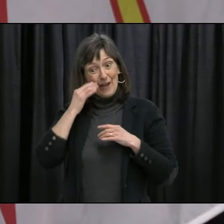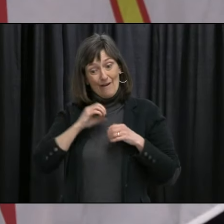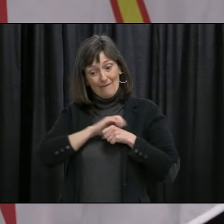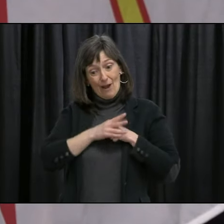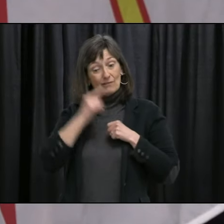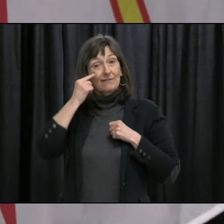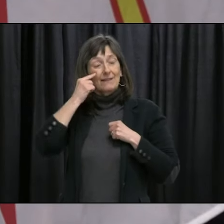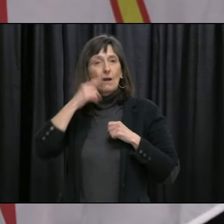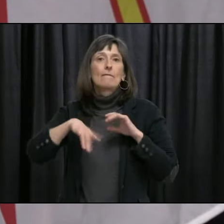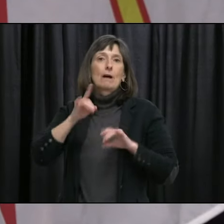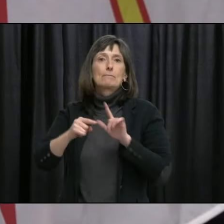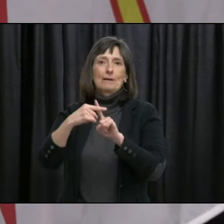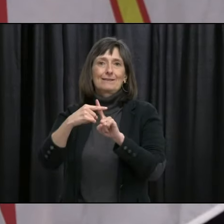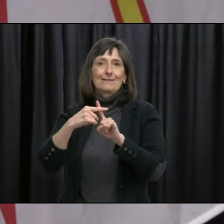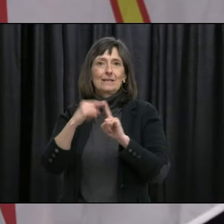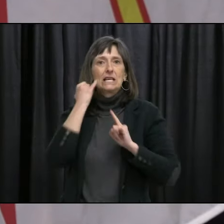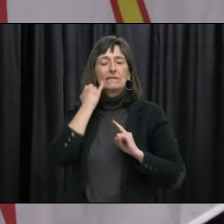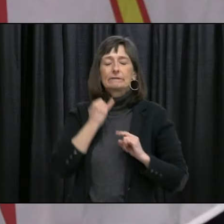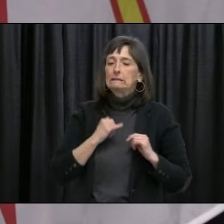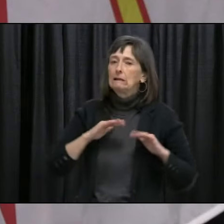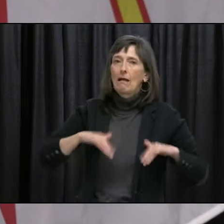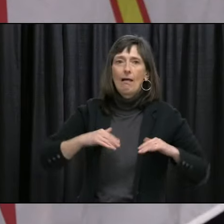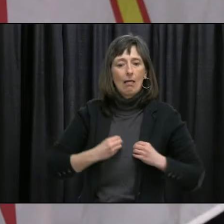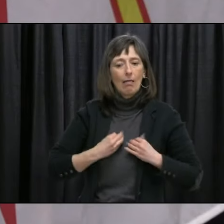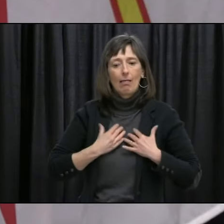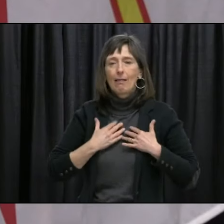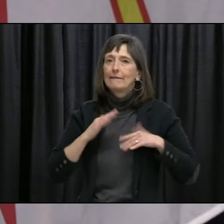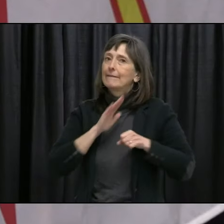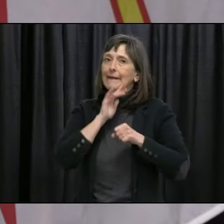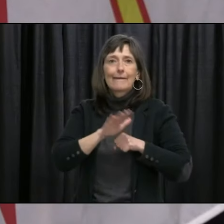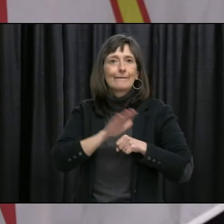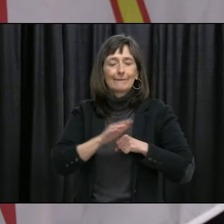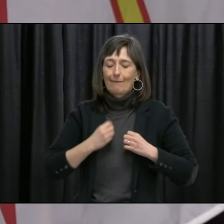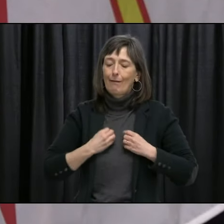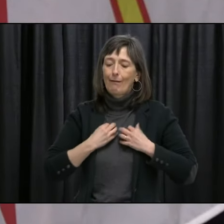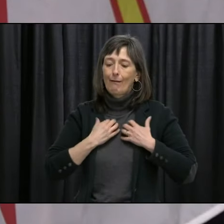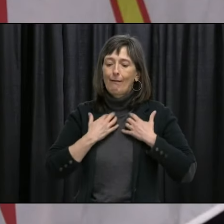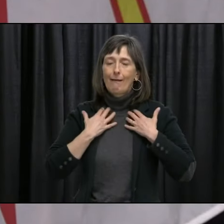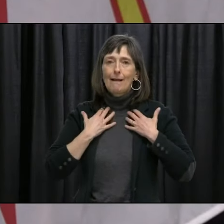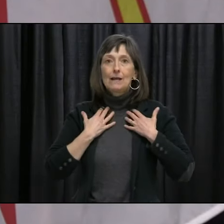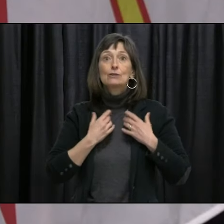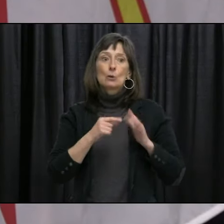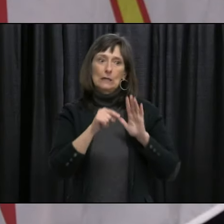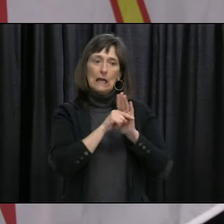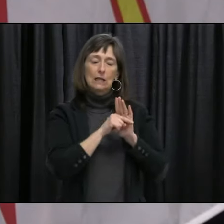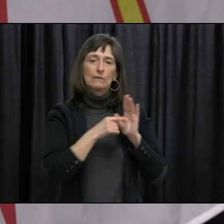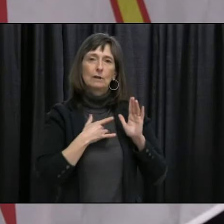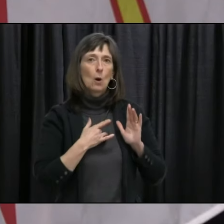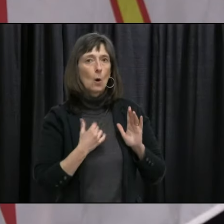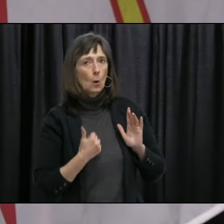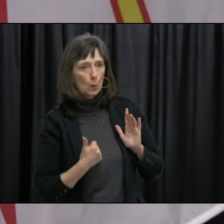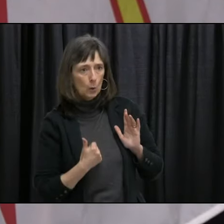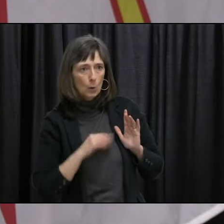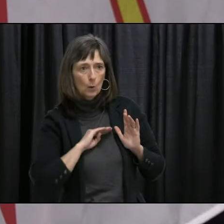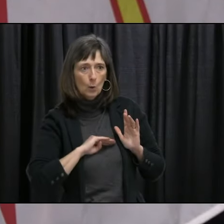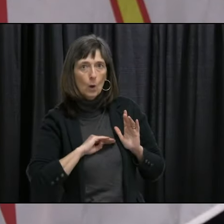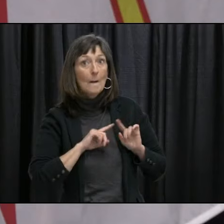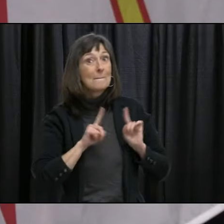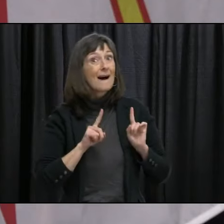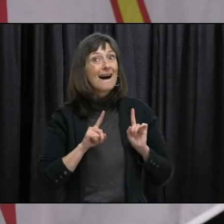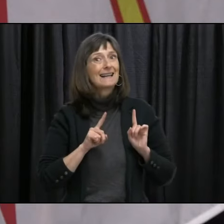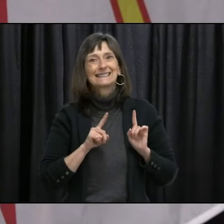you can be falsely reassured by a negative test. So certainly all of the